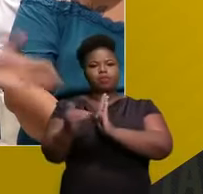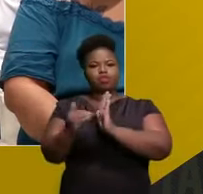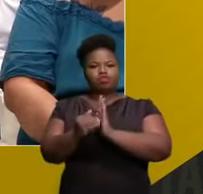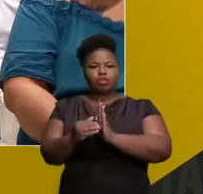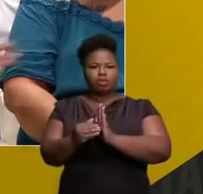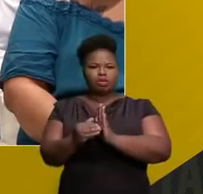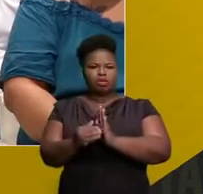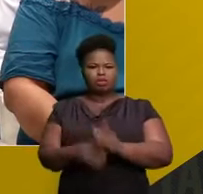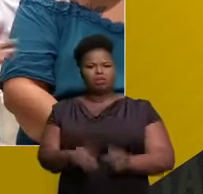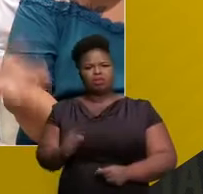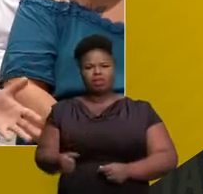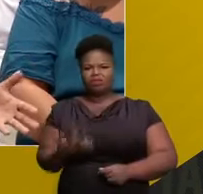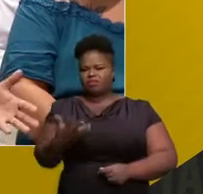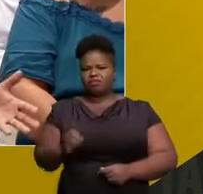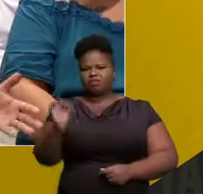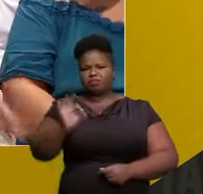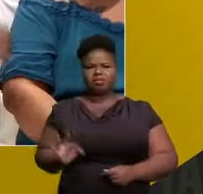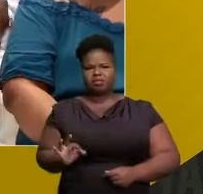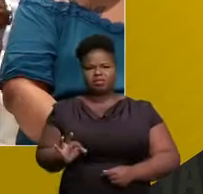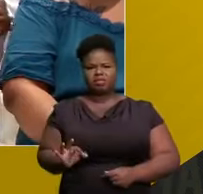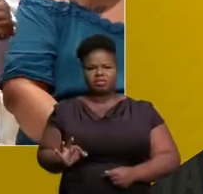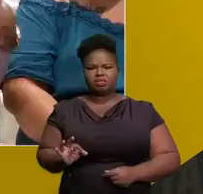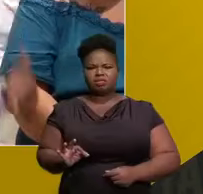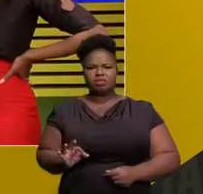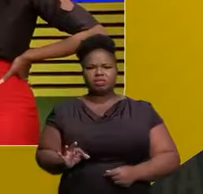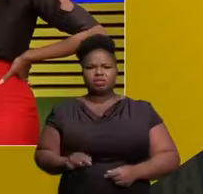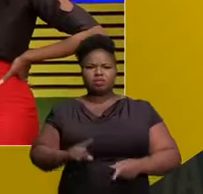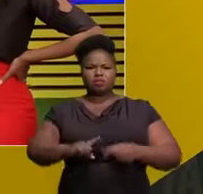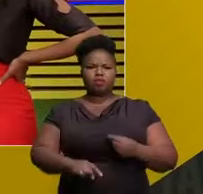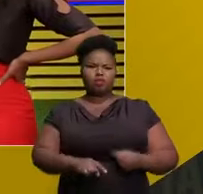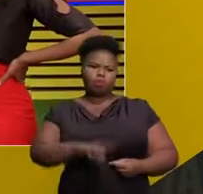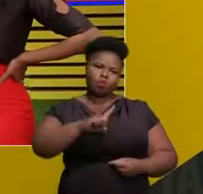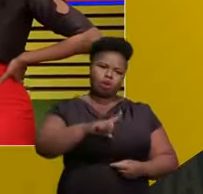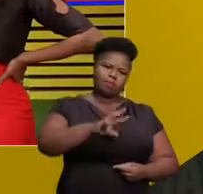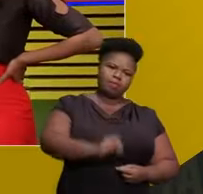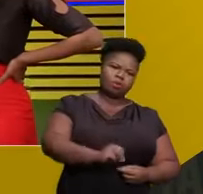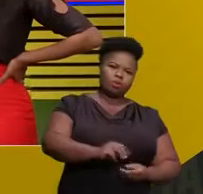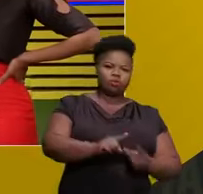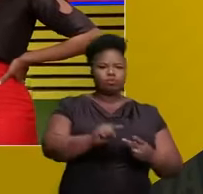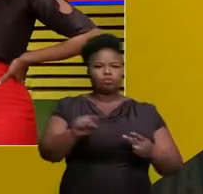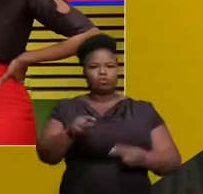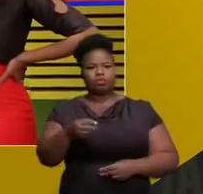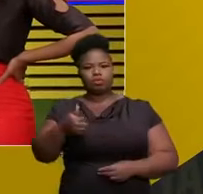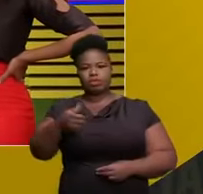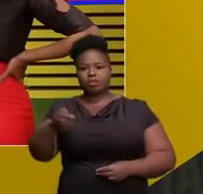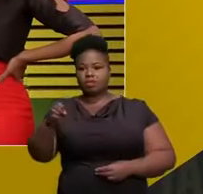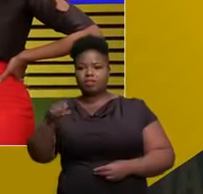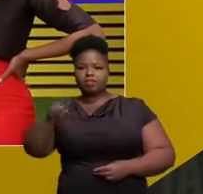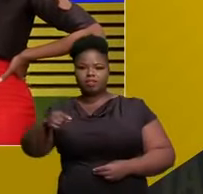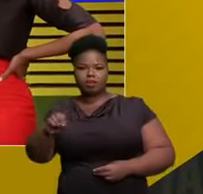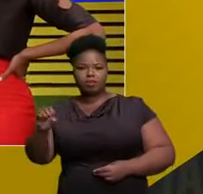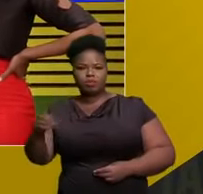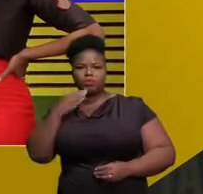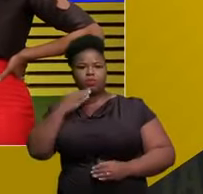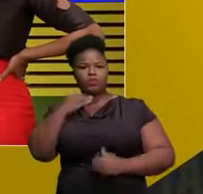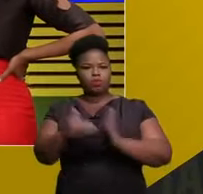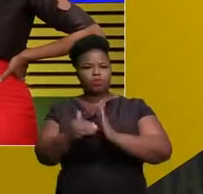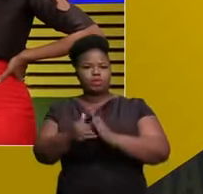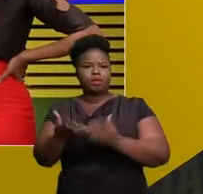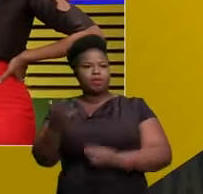half of those learners who started grade 1 in that year, which is from a million to about 600,000 who then matriculate. Yes. Over that